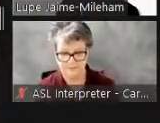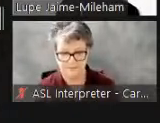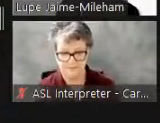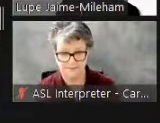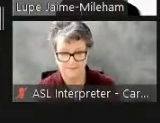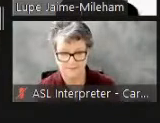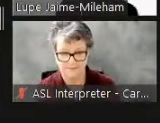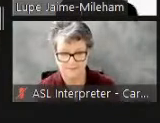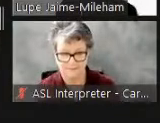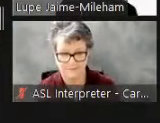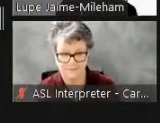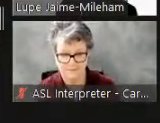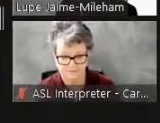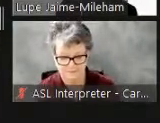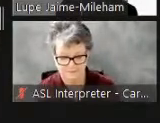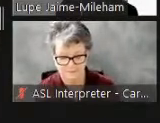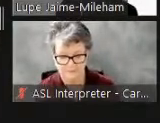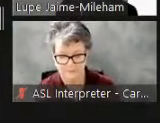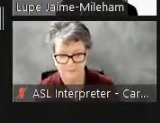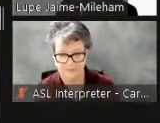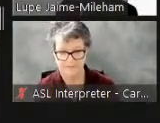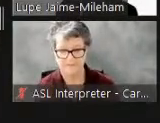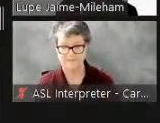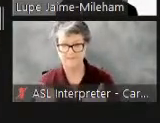Go ahead, Nora.